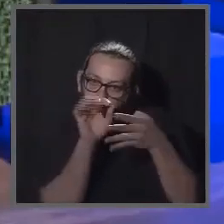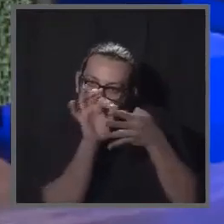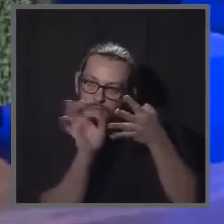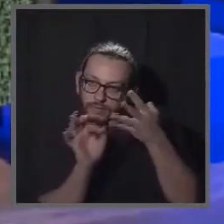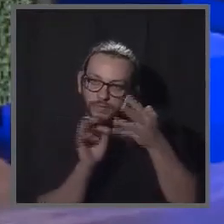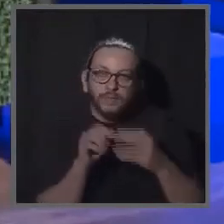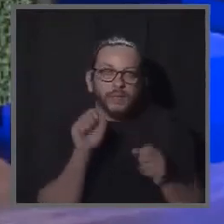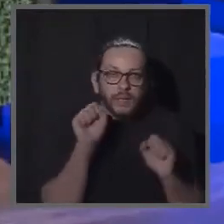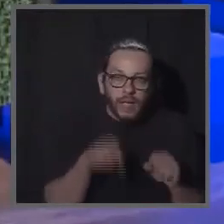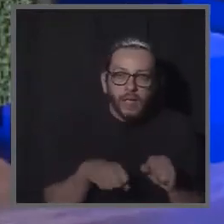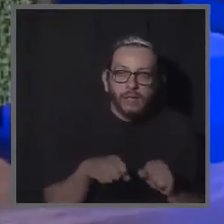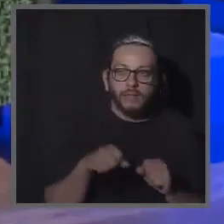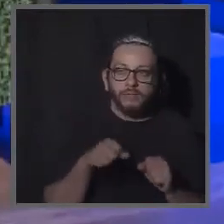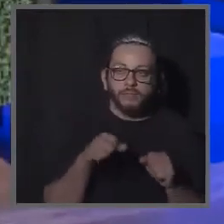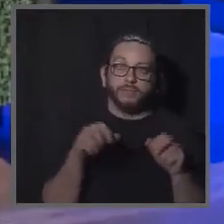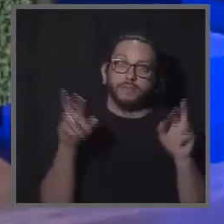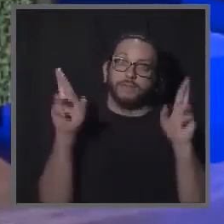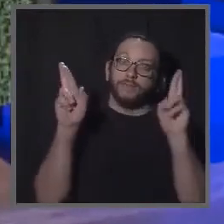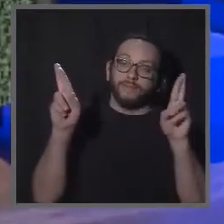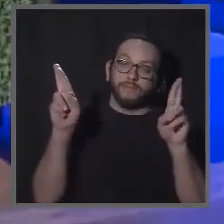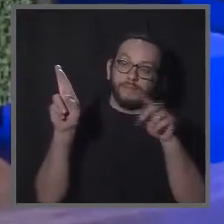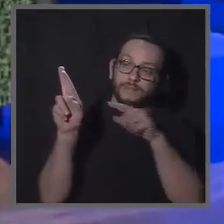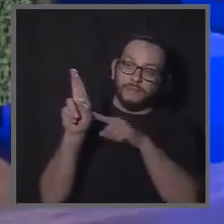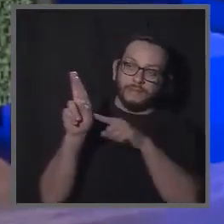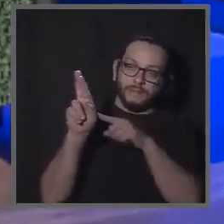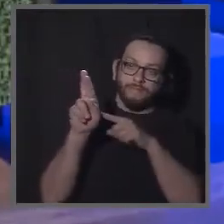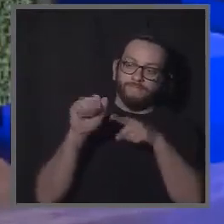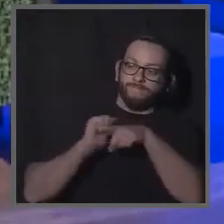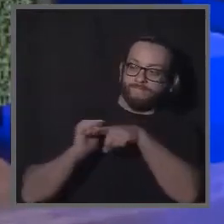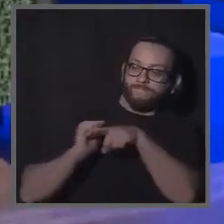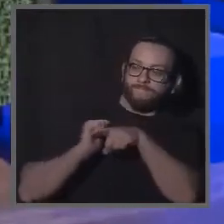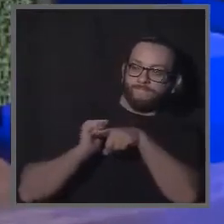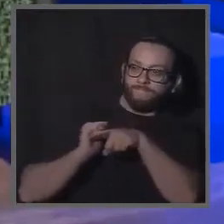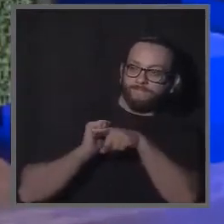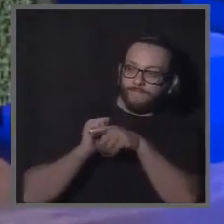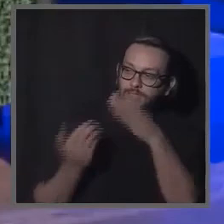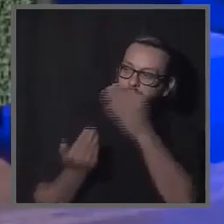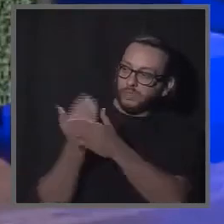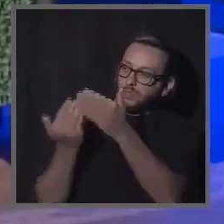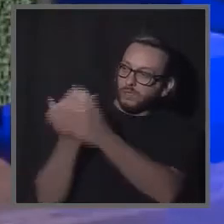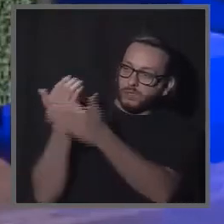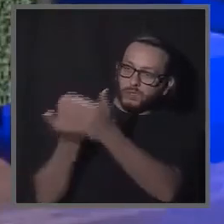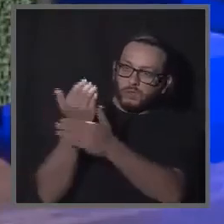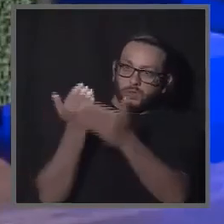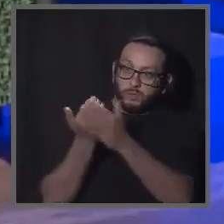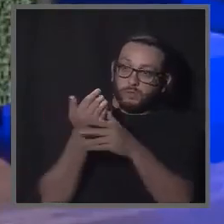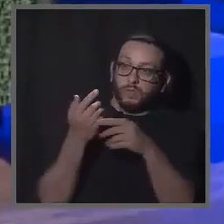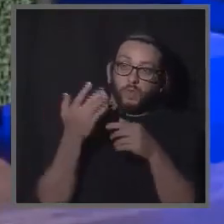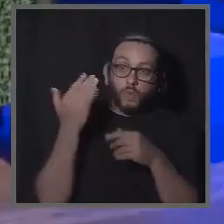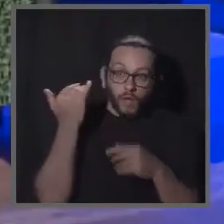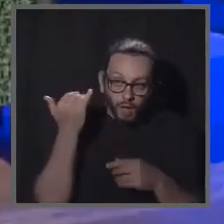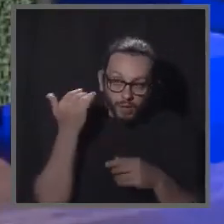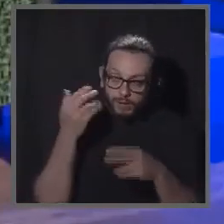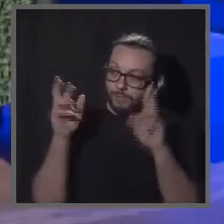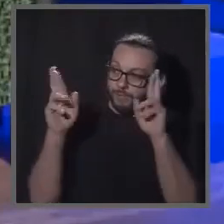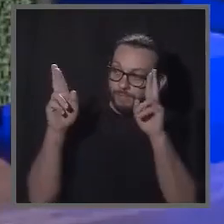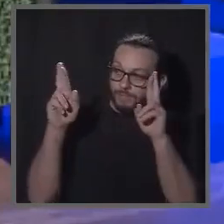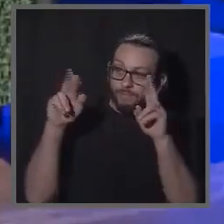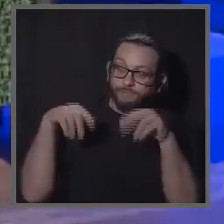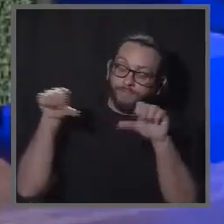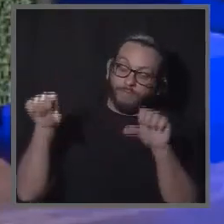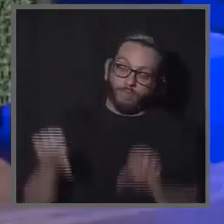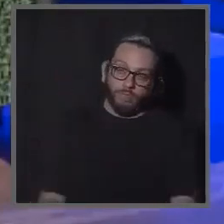and also to repair our hope that is so something that is so much needed